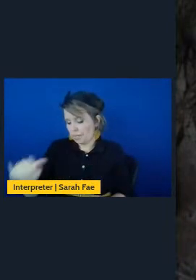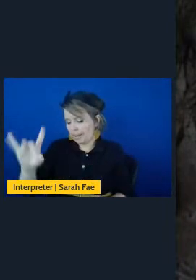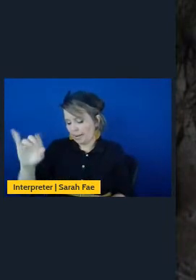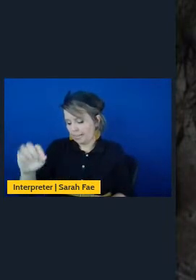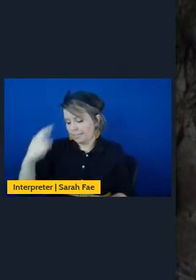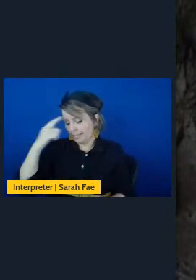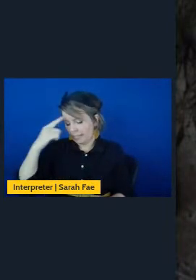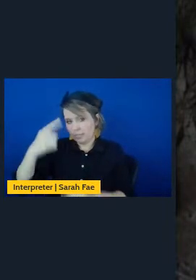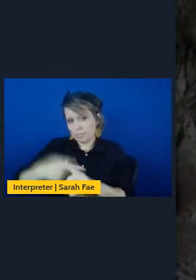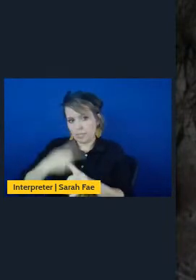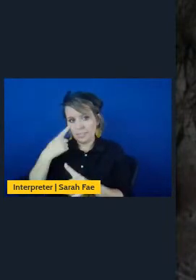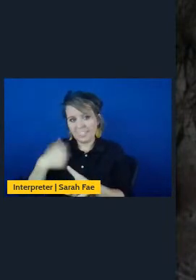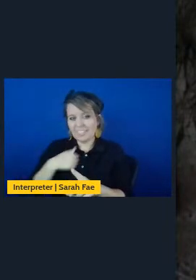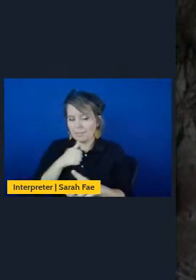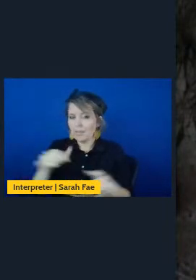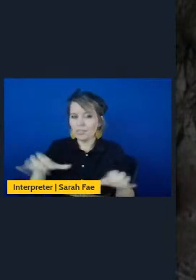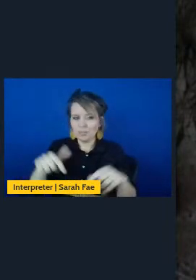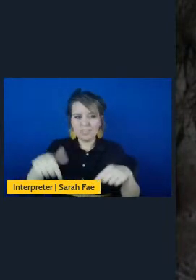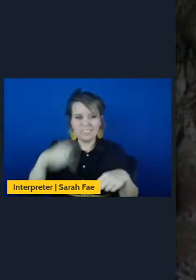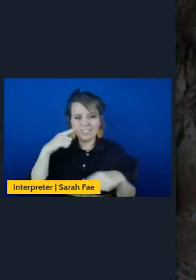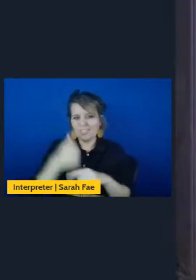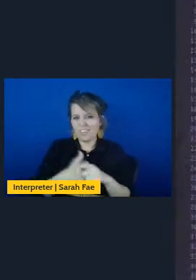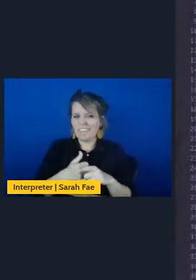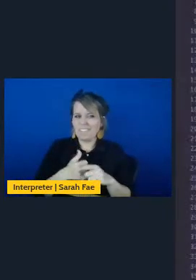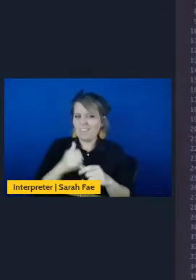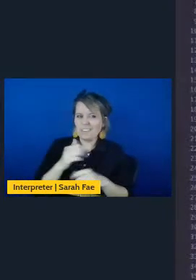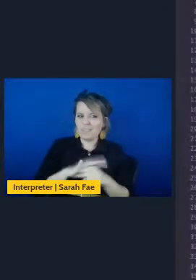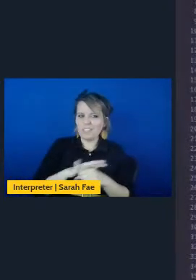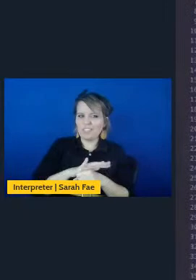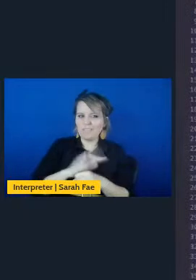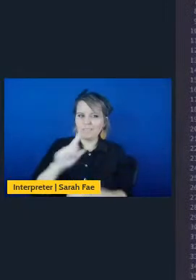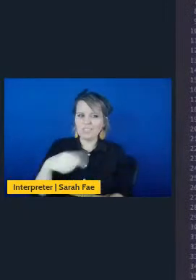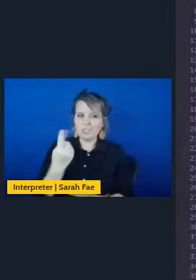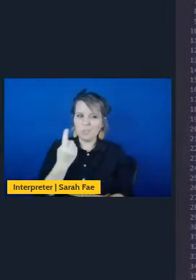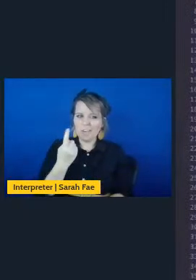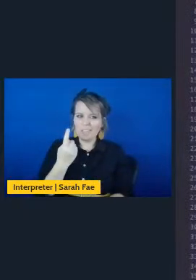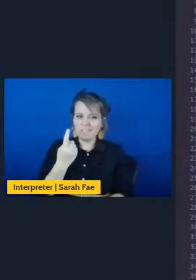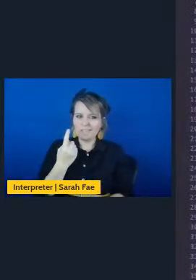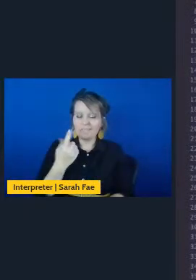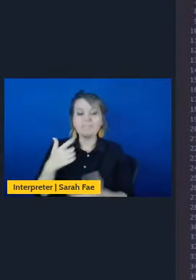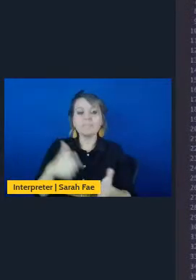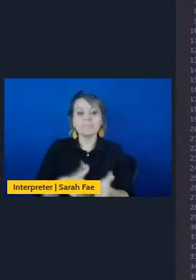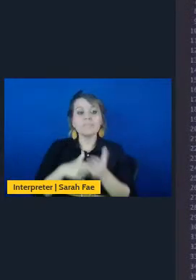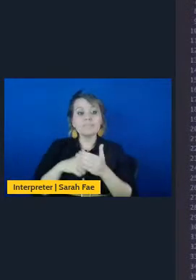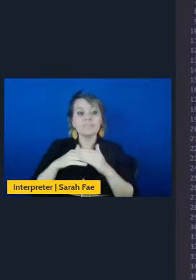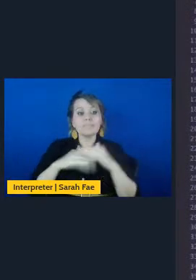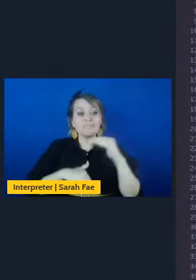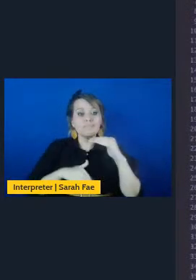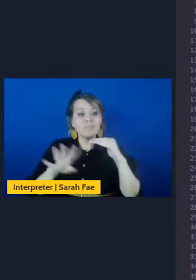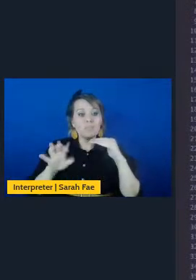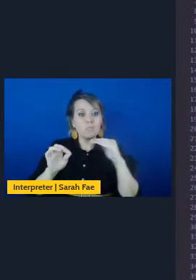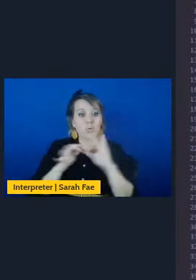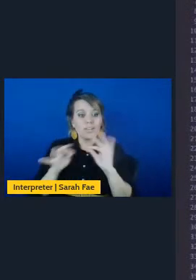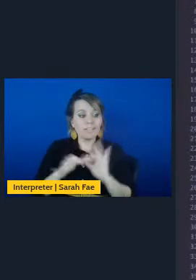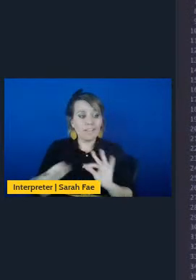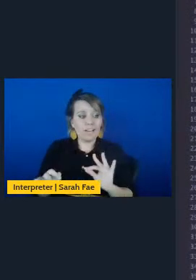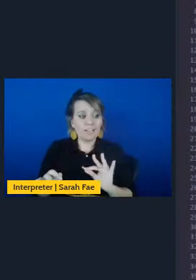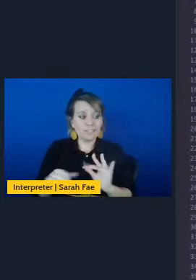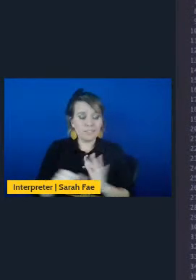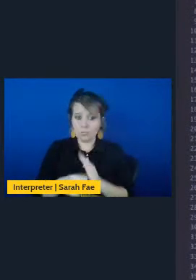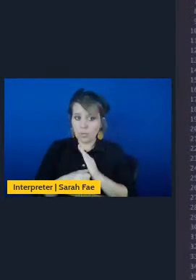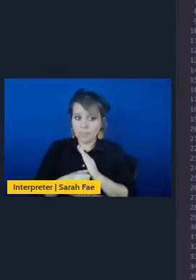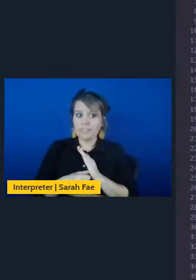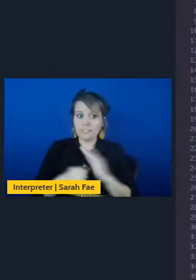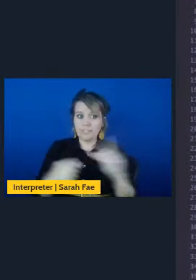because I'm not doing this in every region. Just one. This all takes less than 40 lines, and it's kind of impressive the amount of complexity